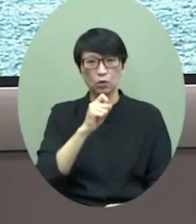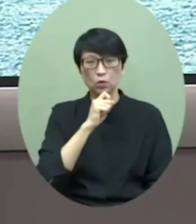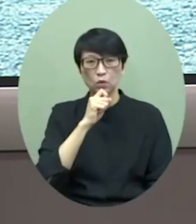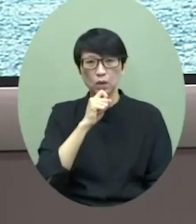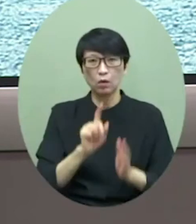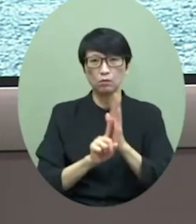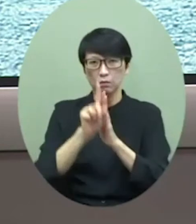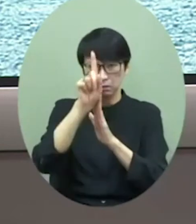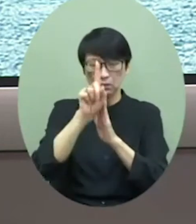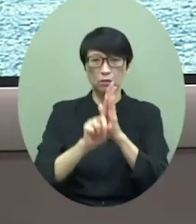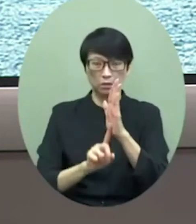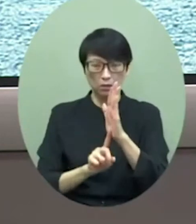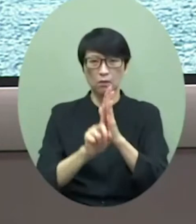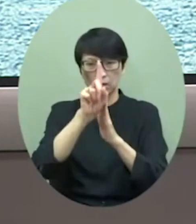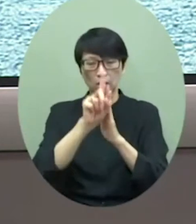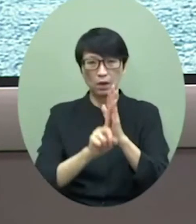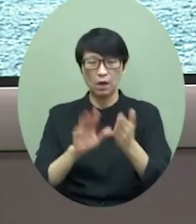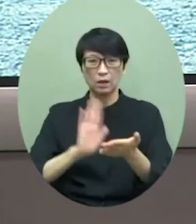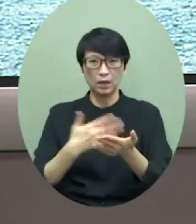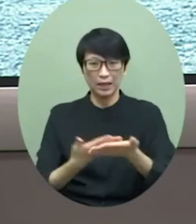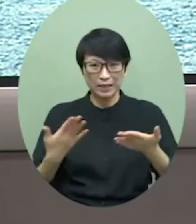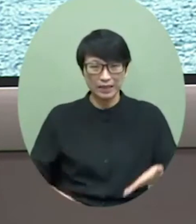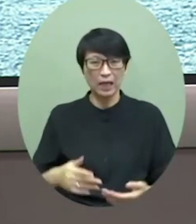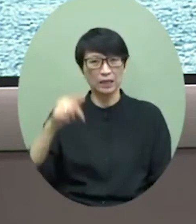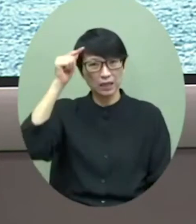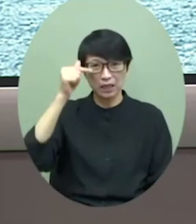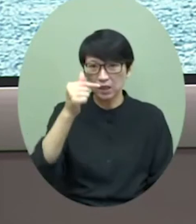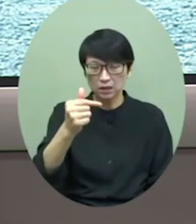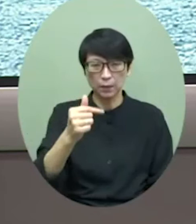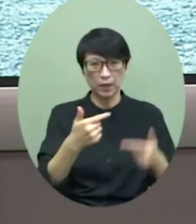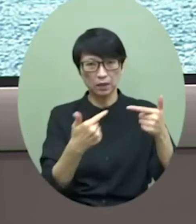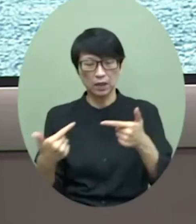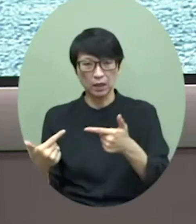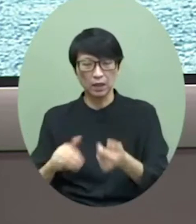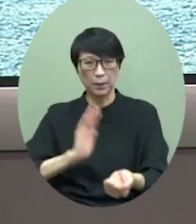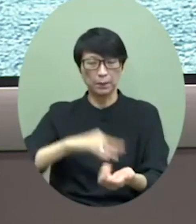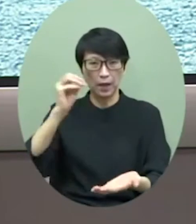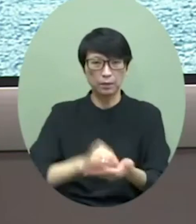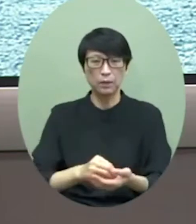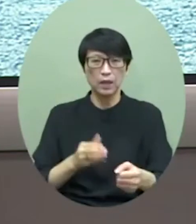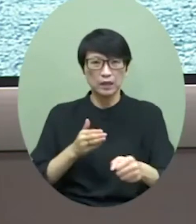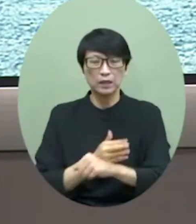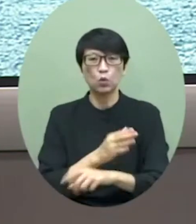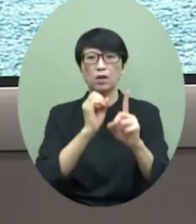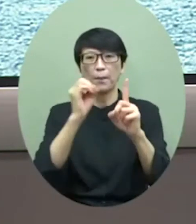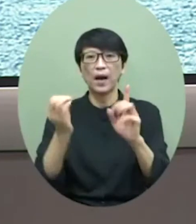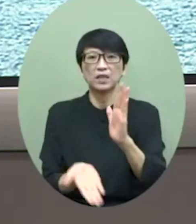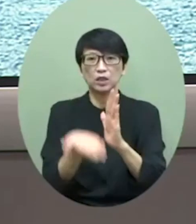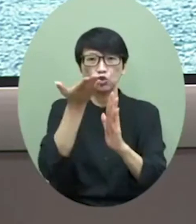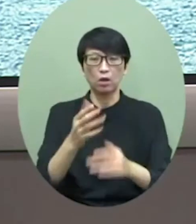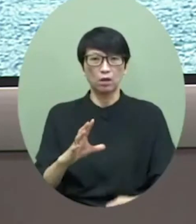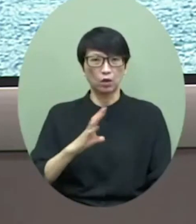local infection cases. Of course, we've seen some fluctuation, but then it's been 10 straight